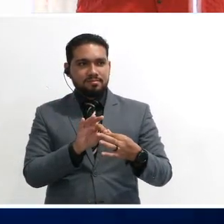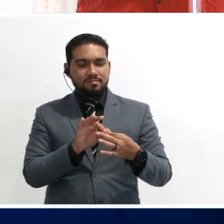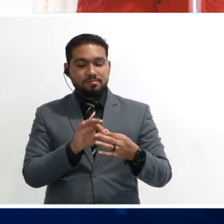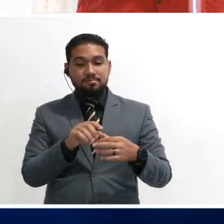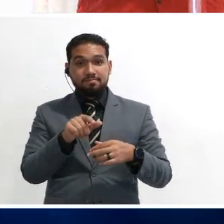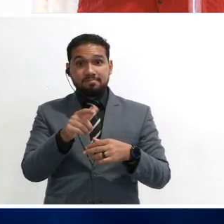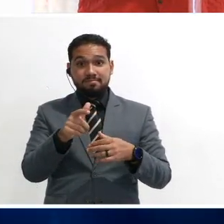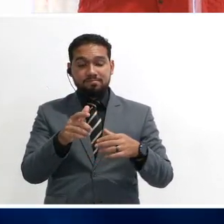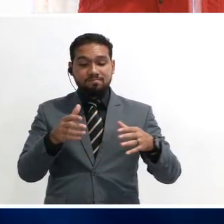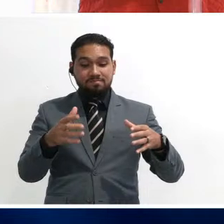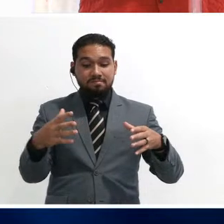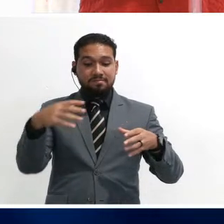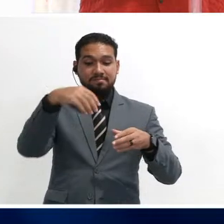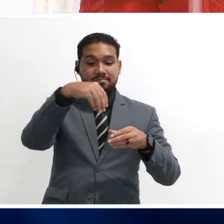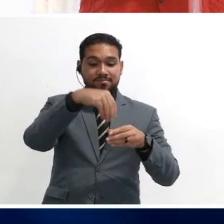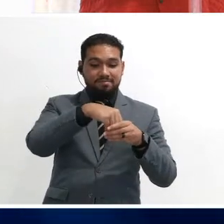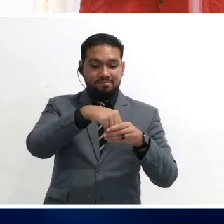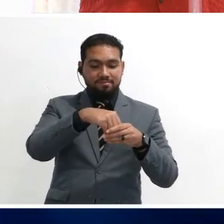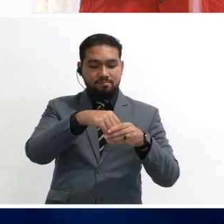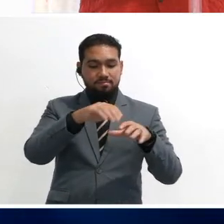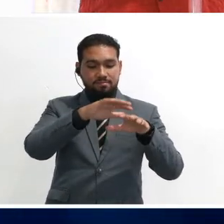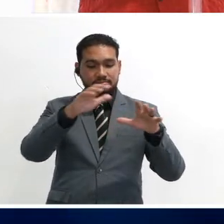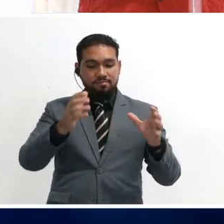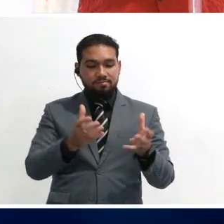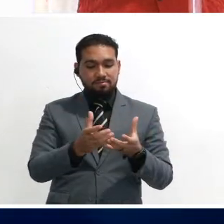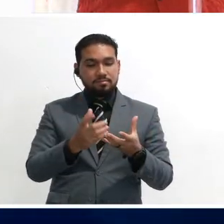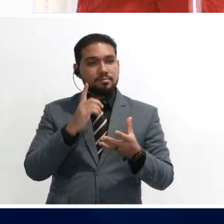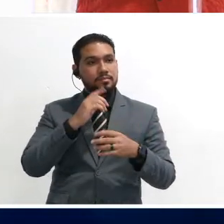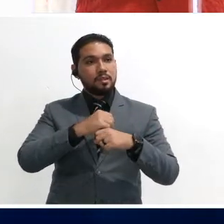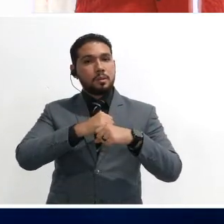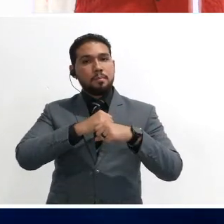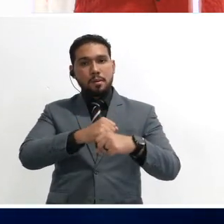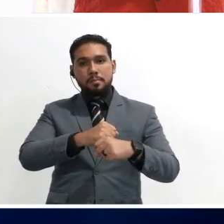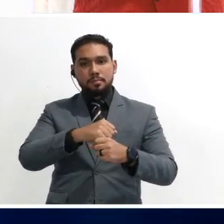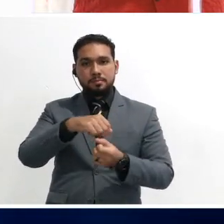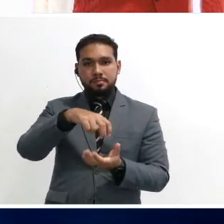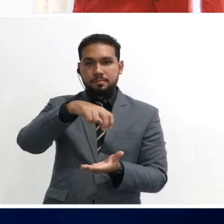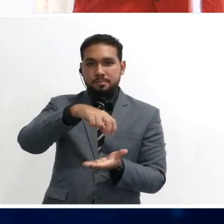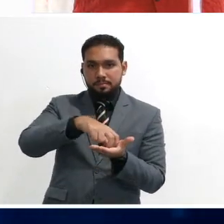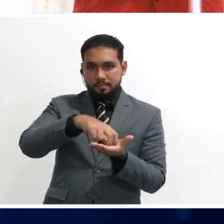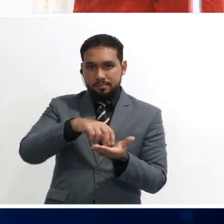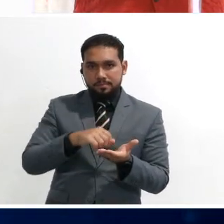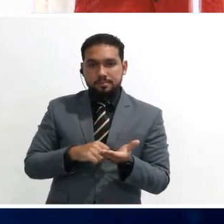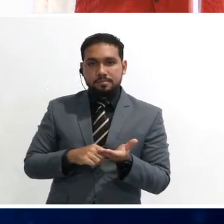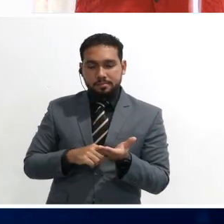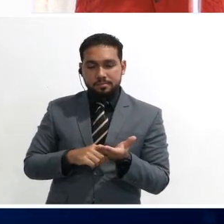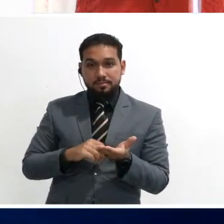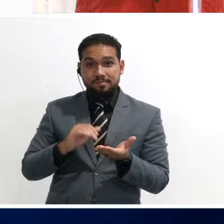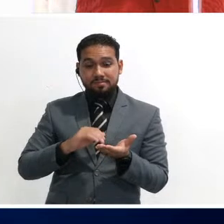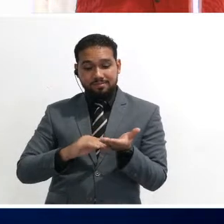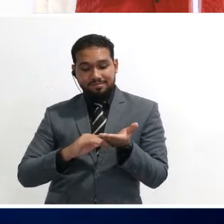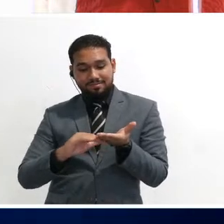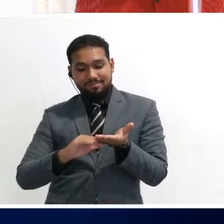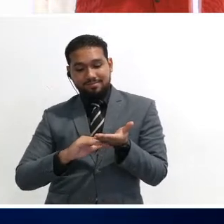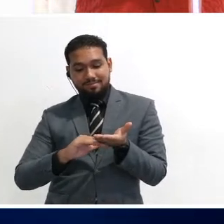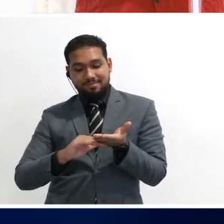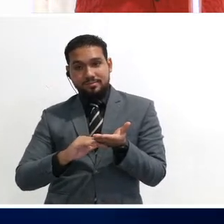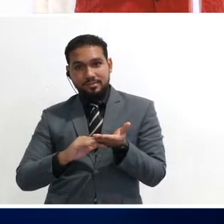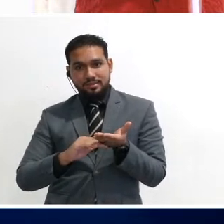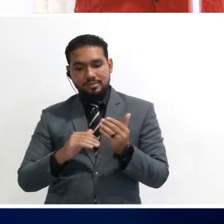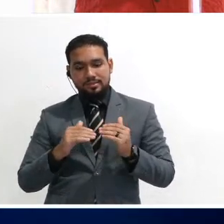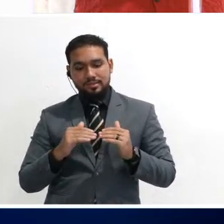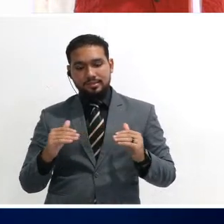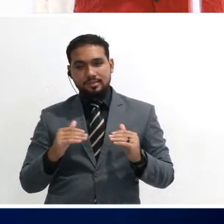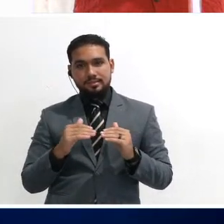chip, but it's used as a basis for the wiring layers that are built up on top. So the RDL